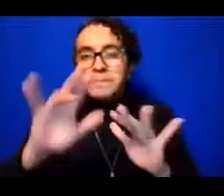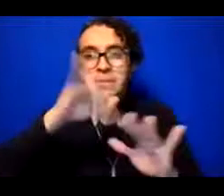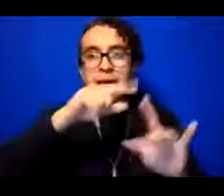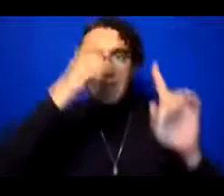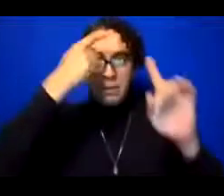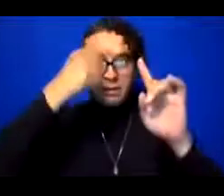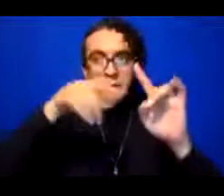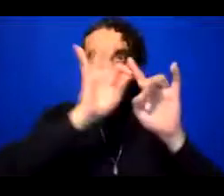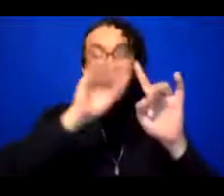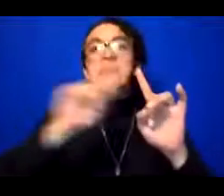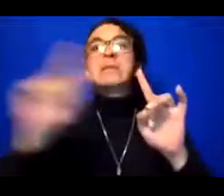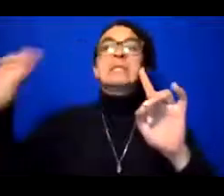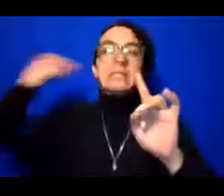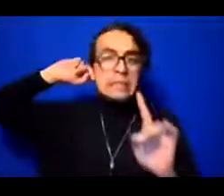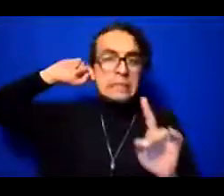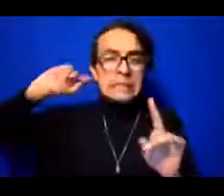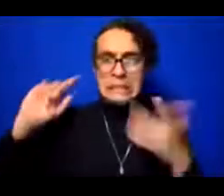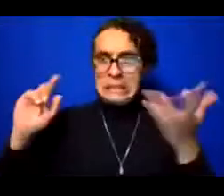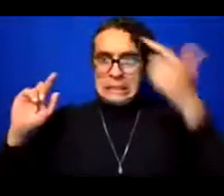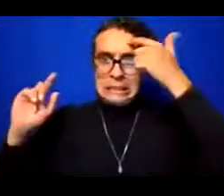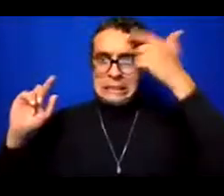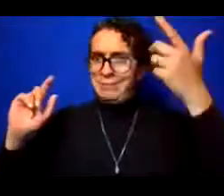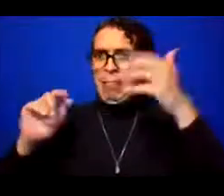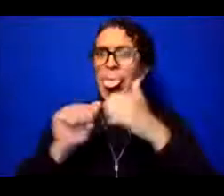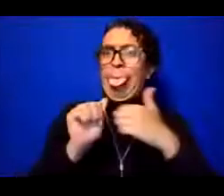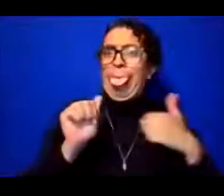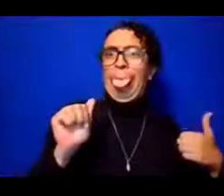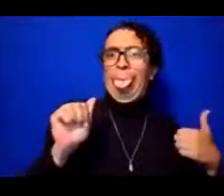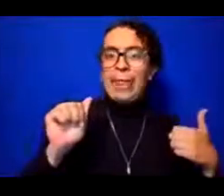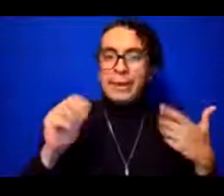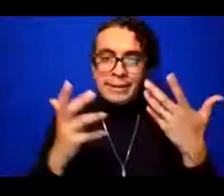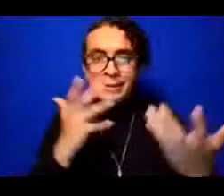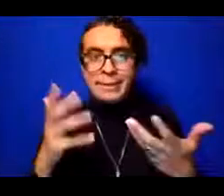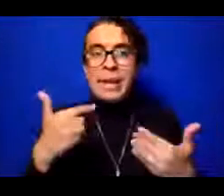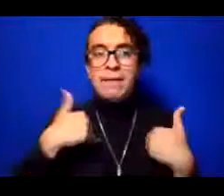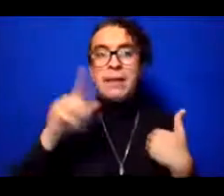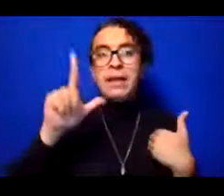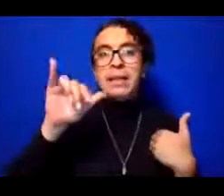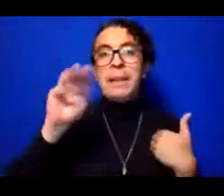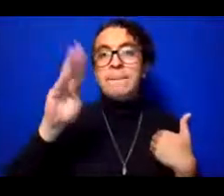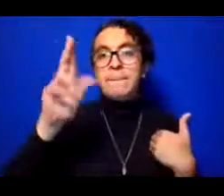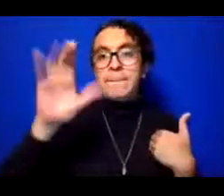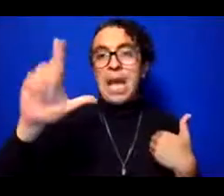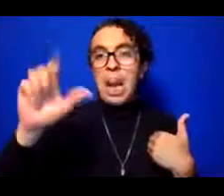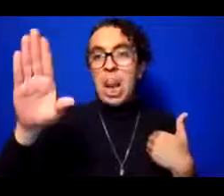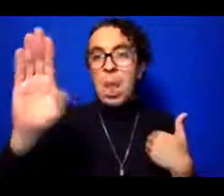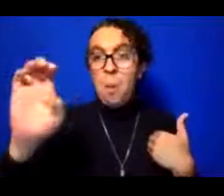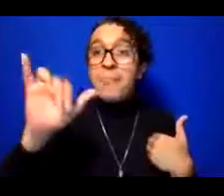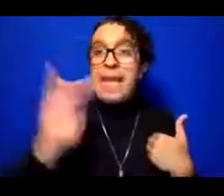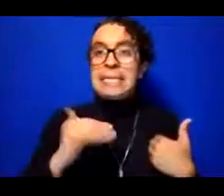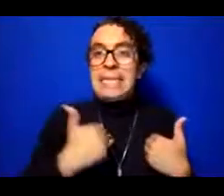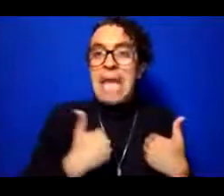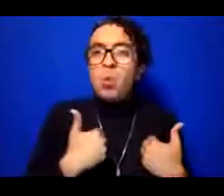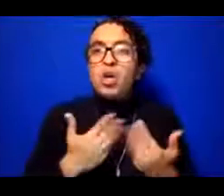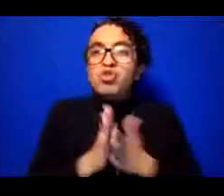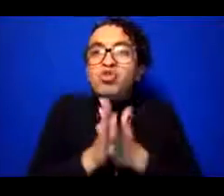activities. And that's kind of lagging behind the structure in our brain called the limbic lobe, which is our drives,